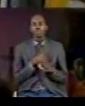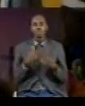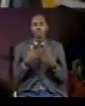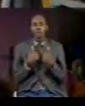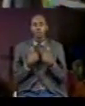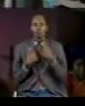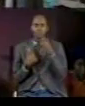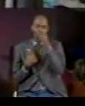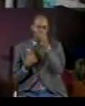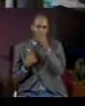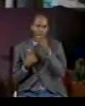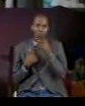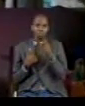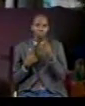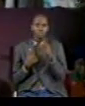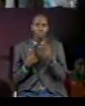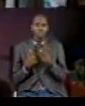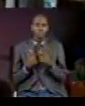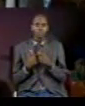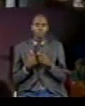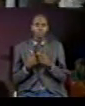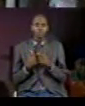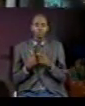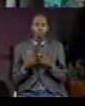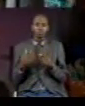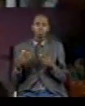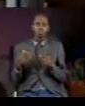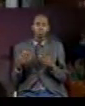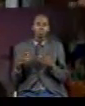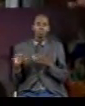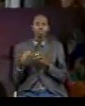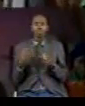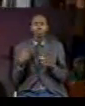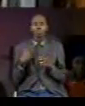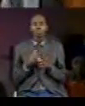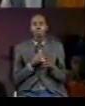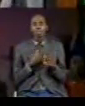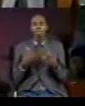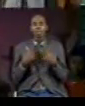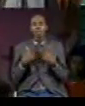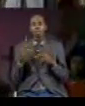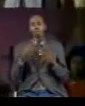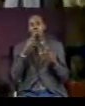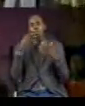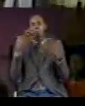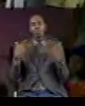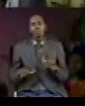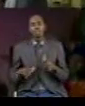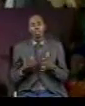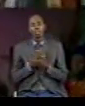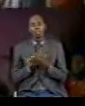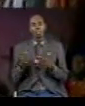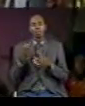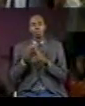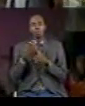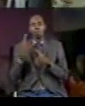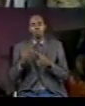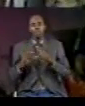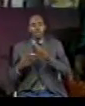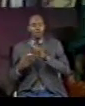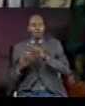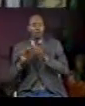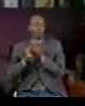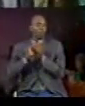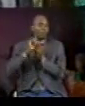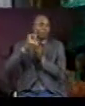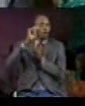have you finished there? At the far left, please, if you have, the supervisors should please help